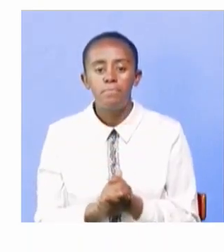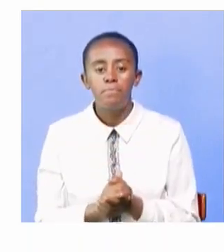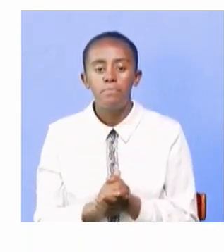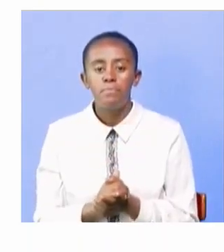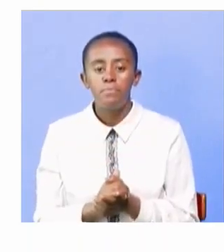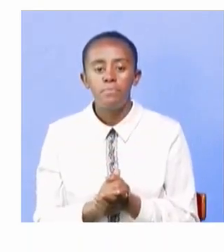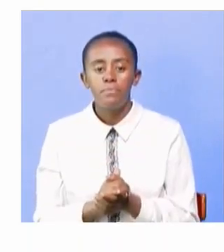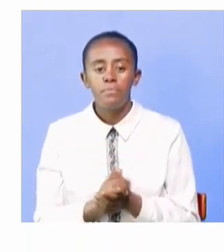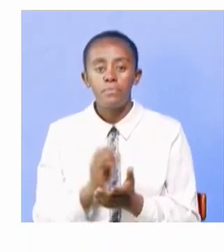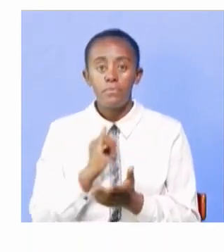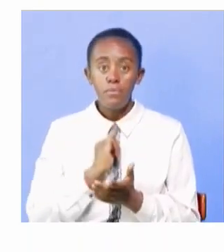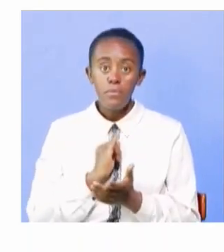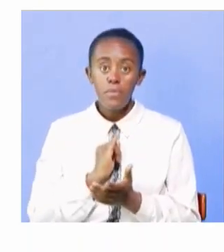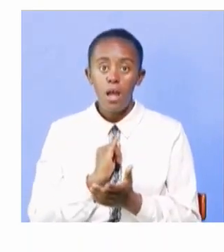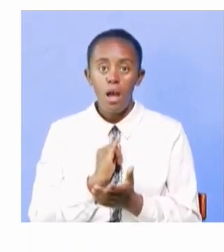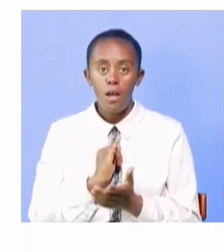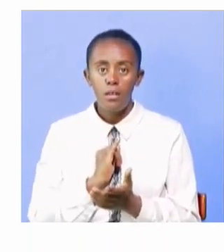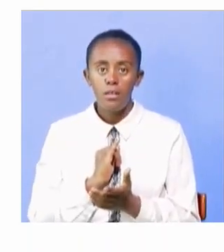I